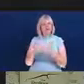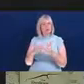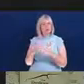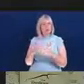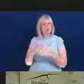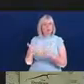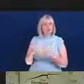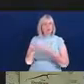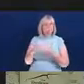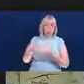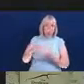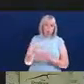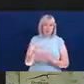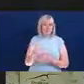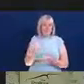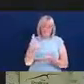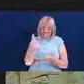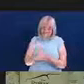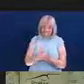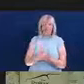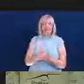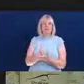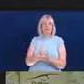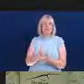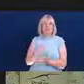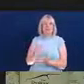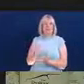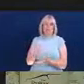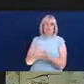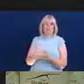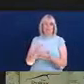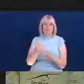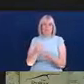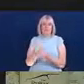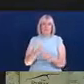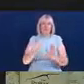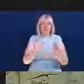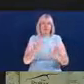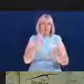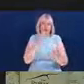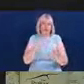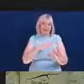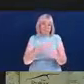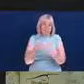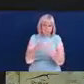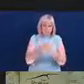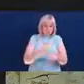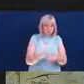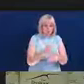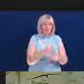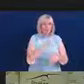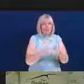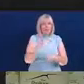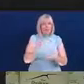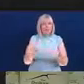is definitely the right thing to do. fact, supporting all your employees obviously, but I can only speak from the dyslexia specific learning